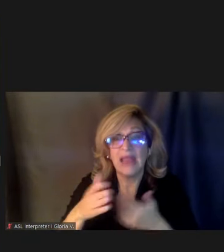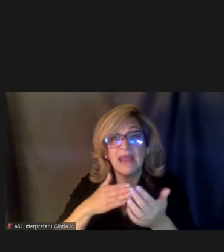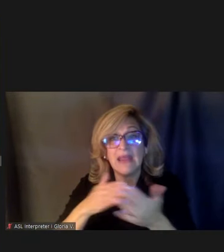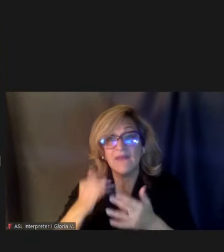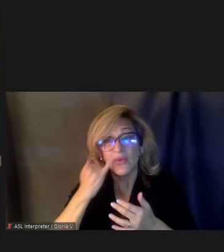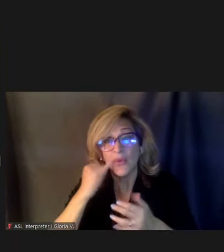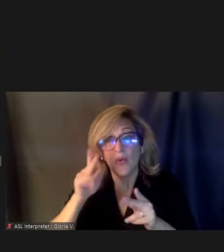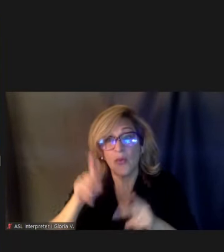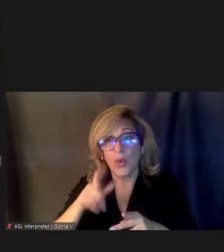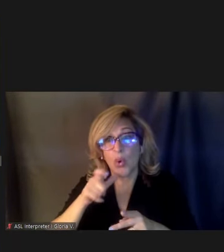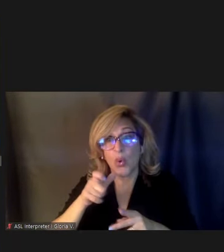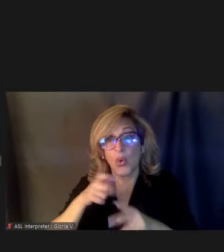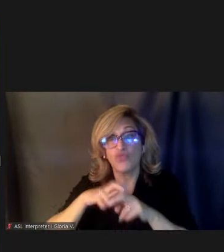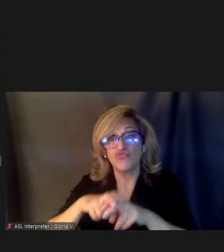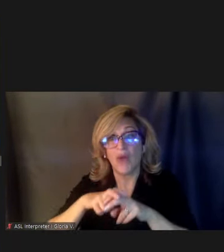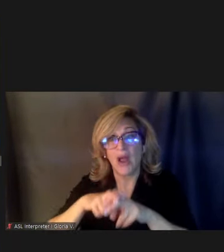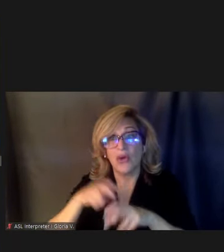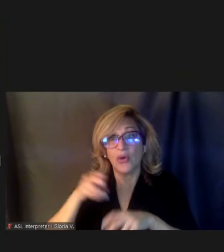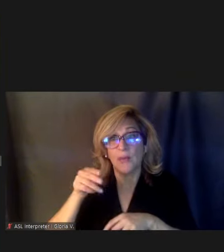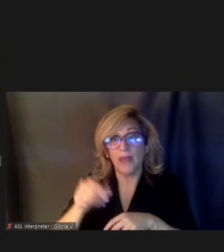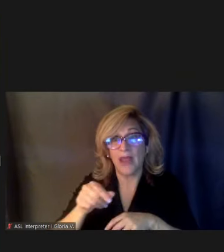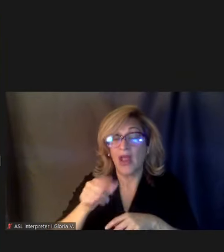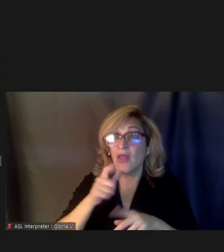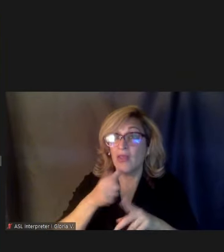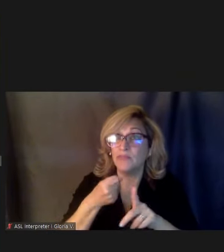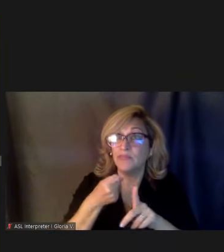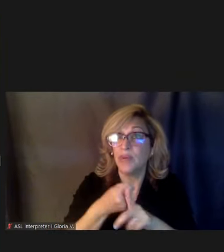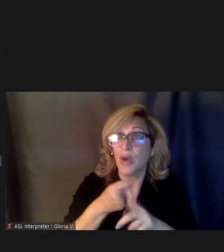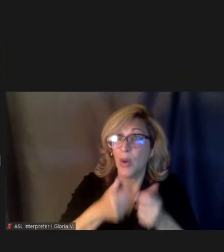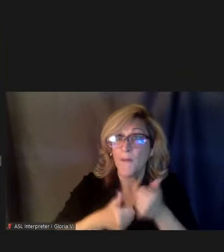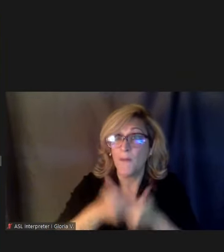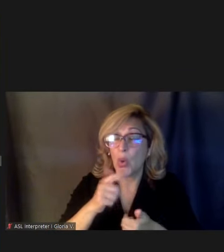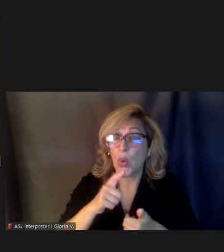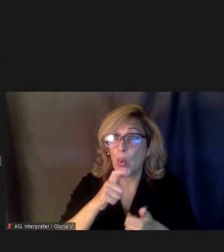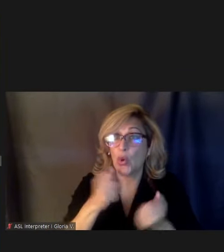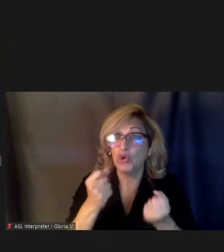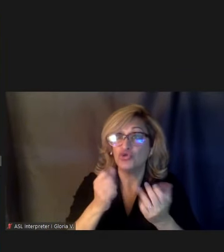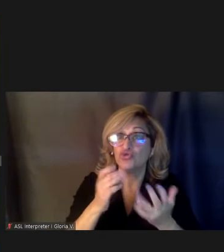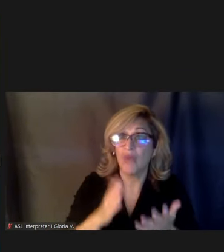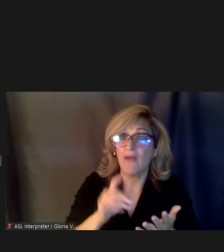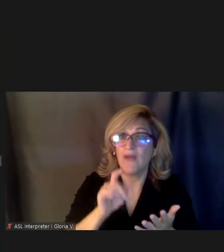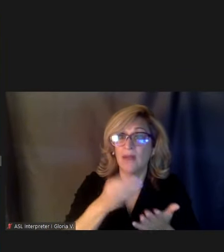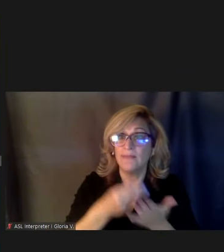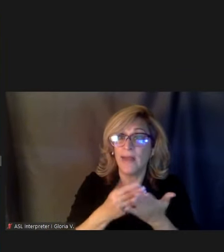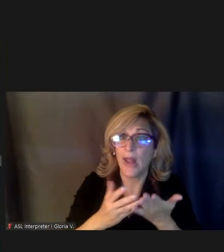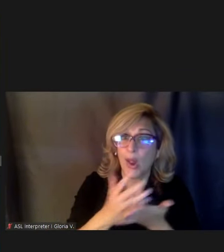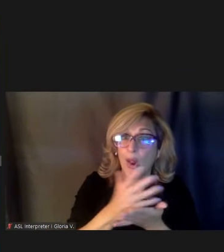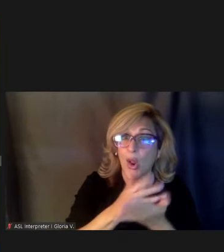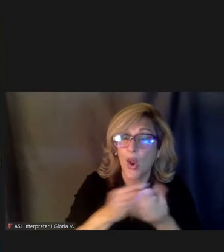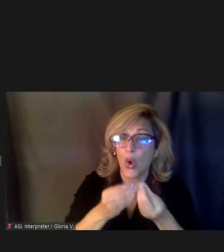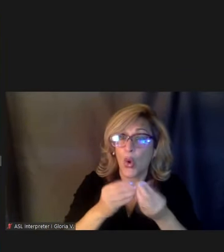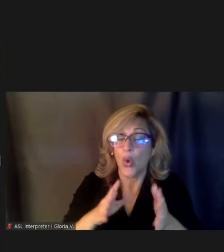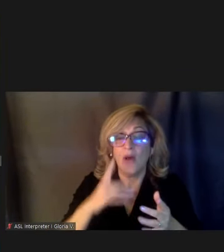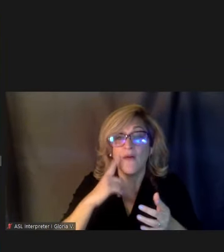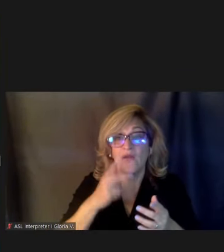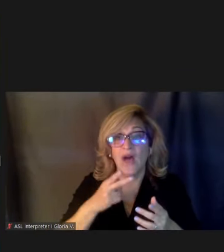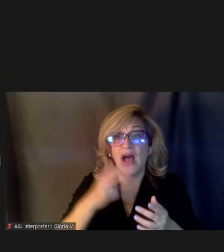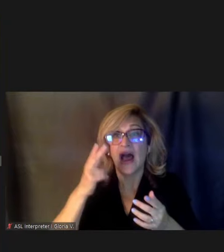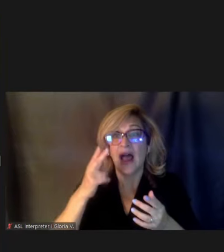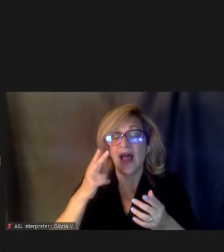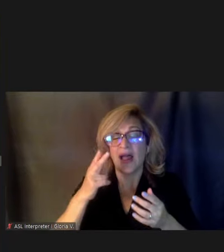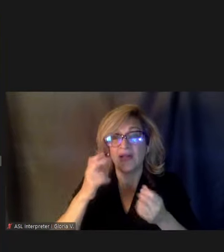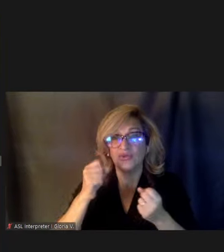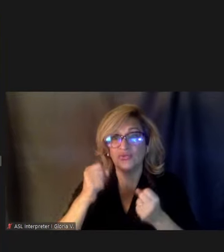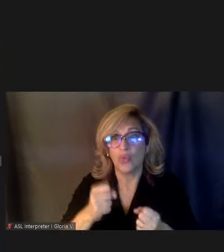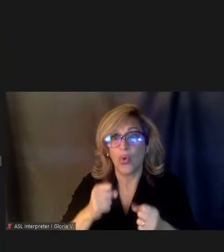ultimate impact will be on the driver in lost business and income. For hire vehicle travel, in New York